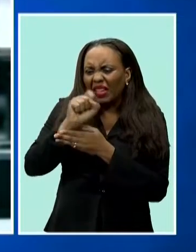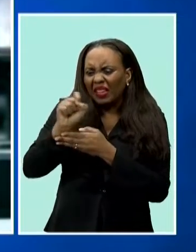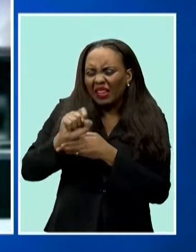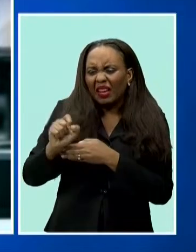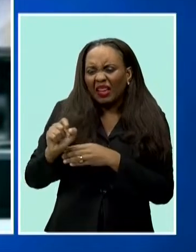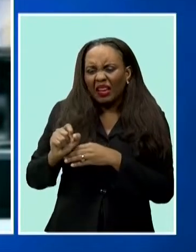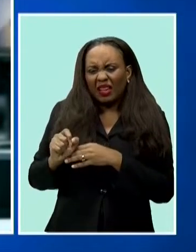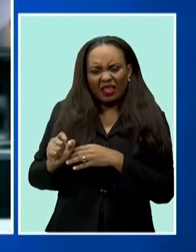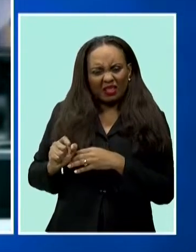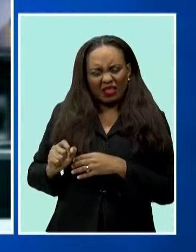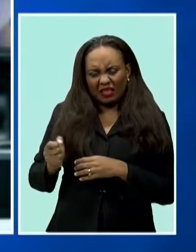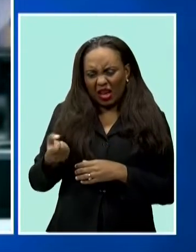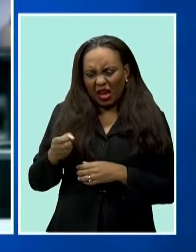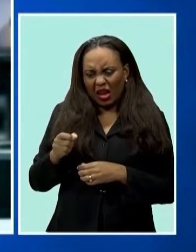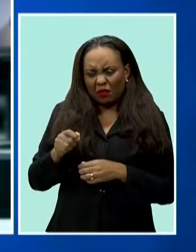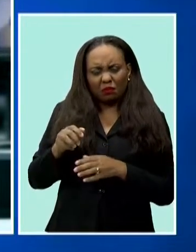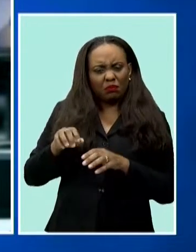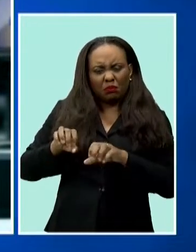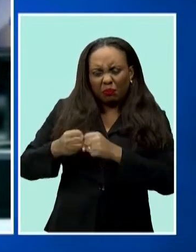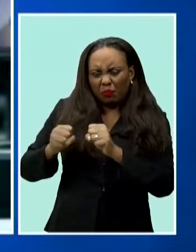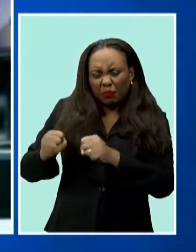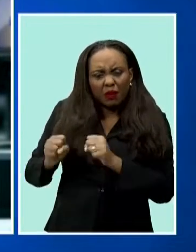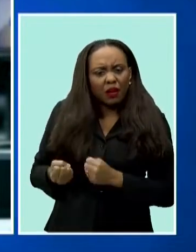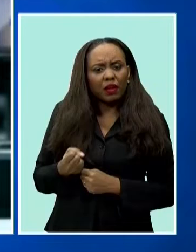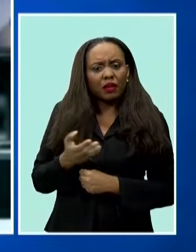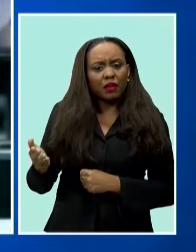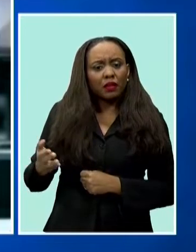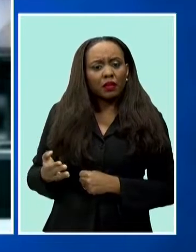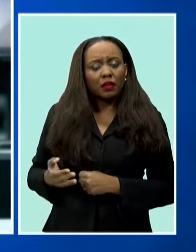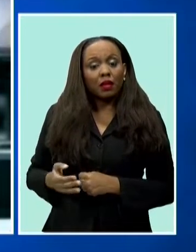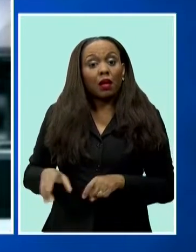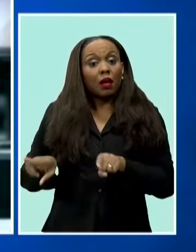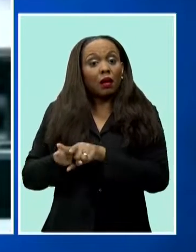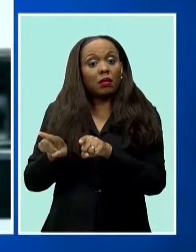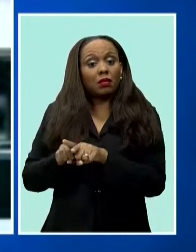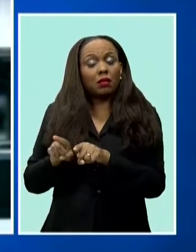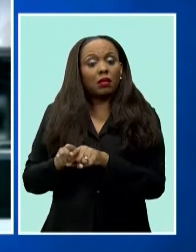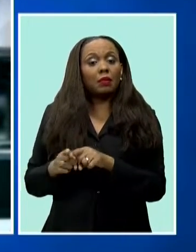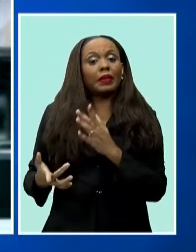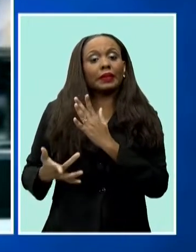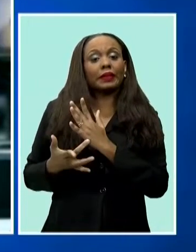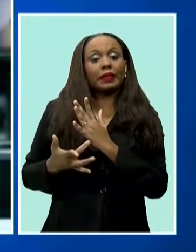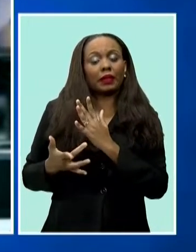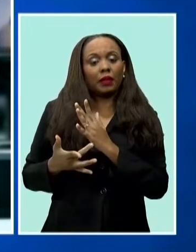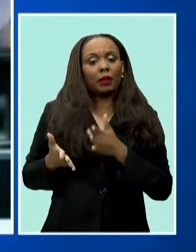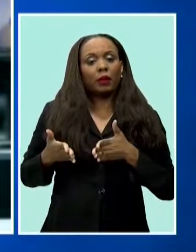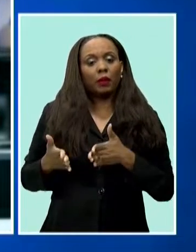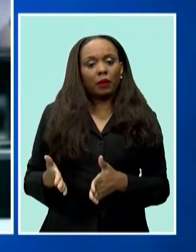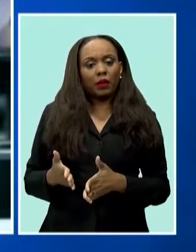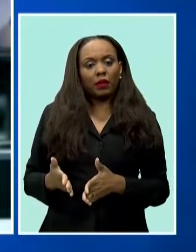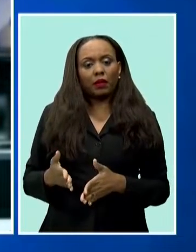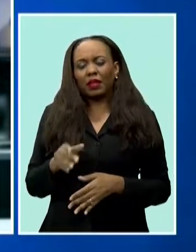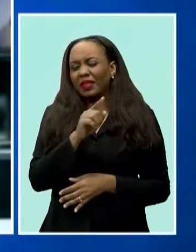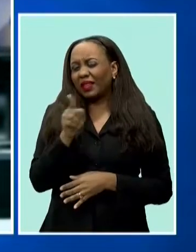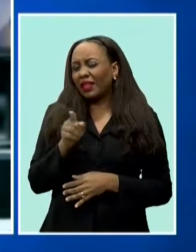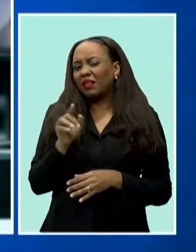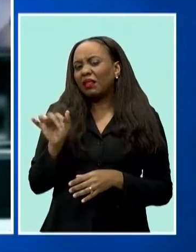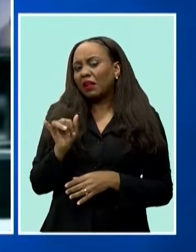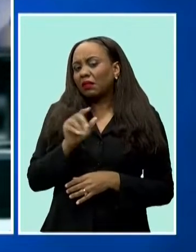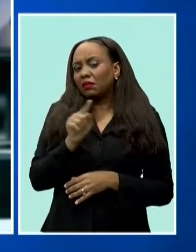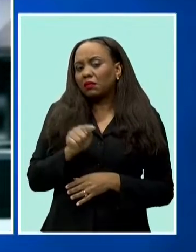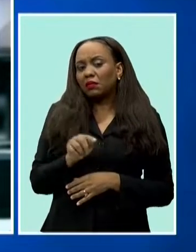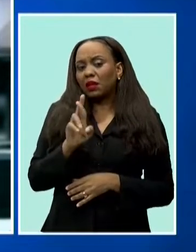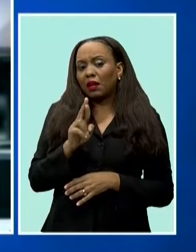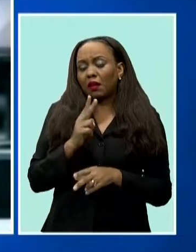also be dealt with. And there was also the announcement of a high-tech approach to ensuring that PSVs especially stay on the routes where